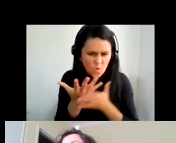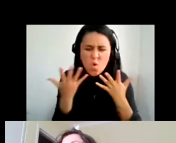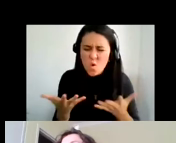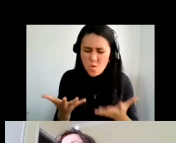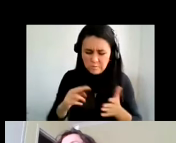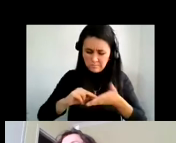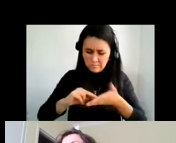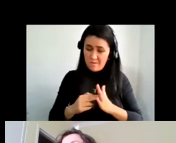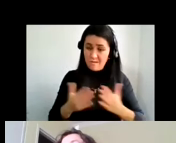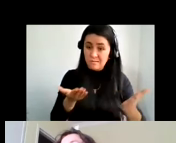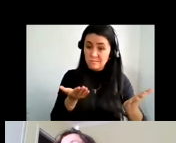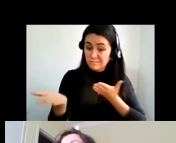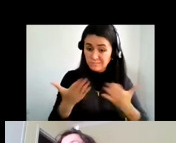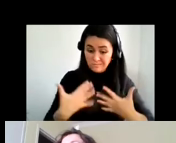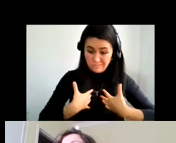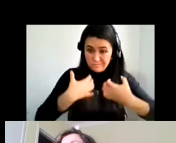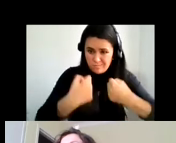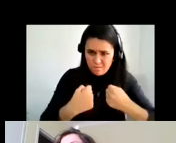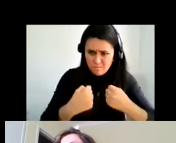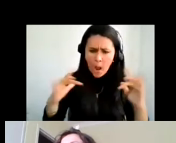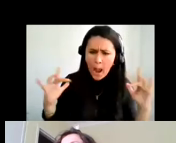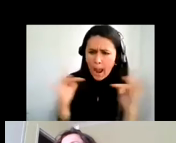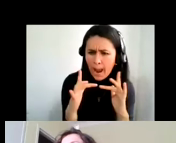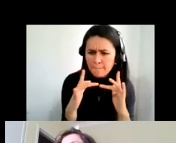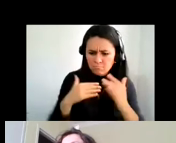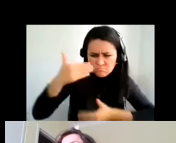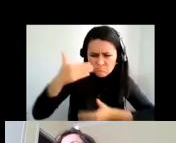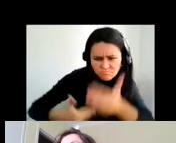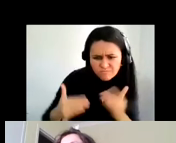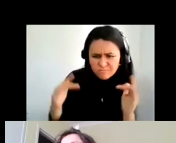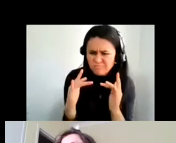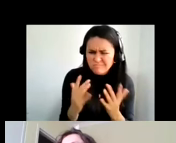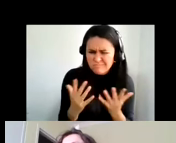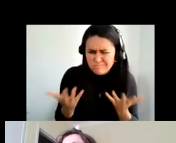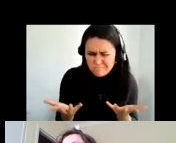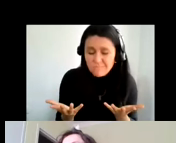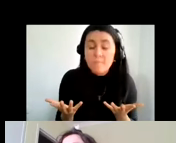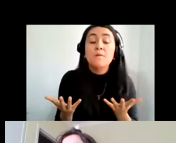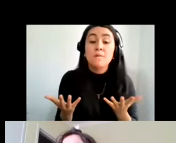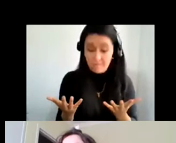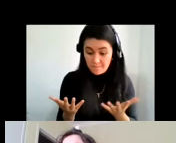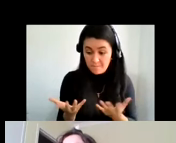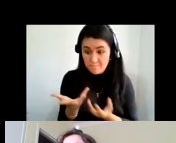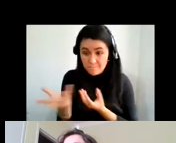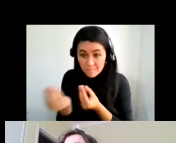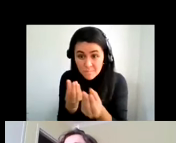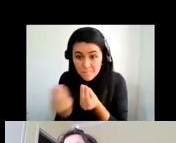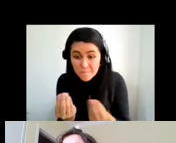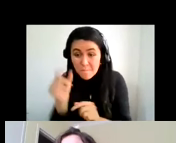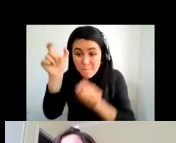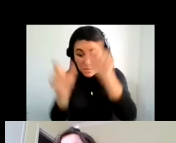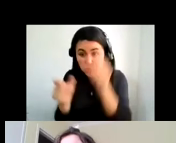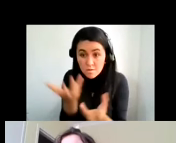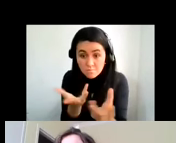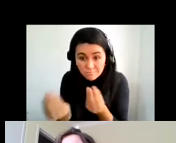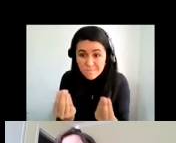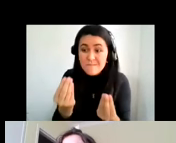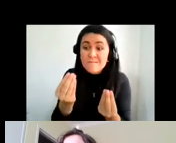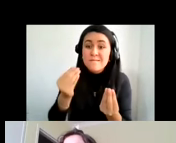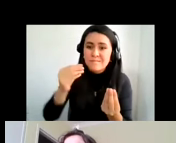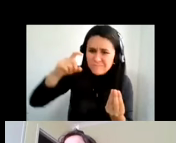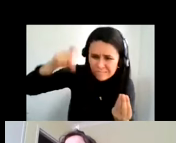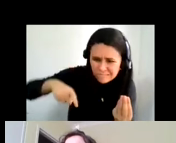to it being defined as the proportion of people in need of services who receive services of sufficient